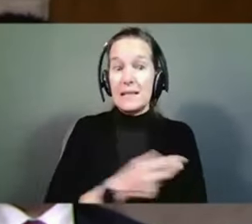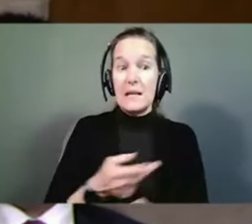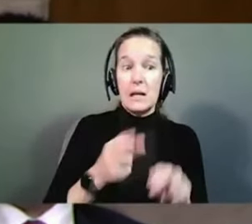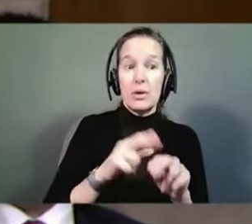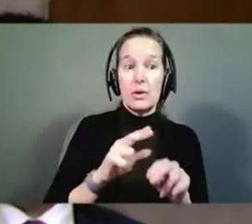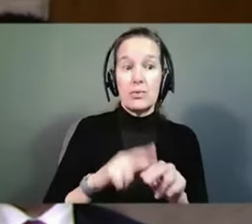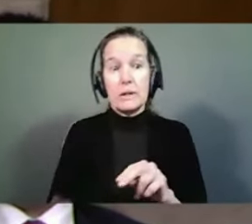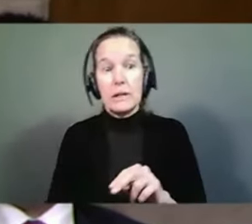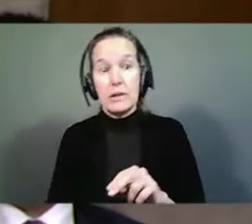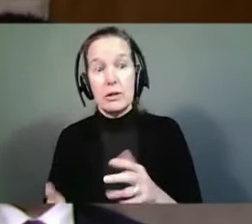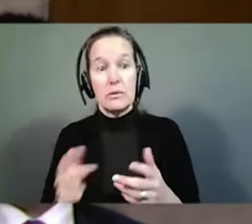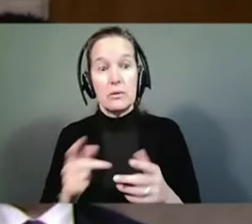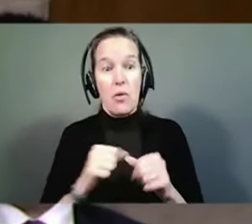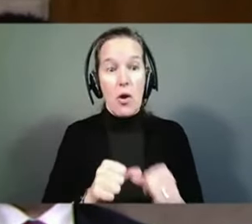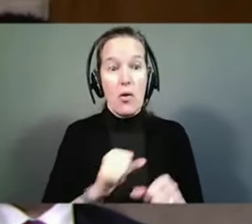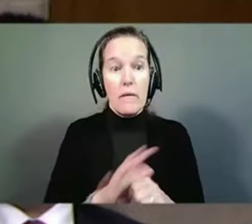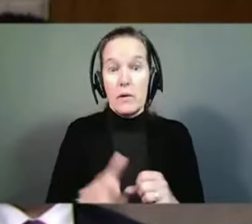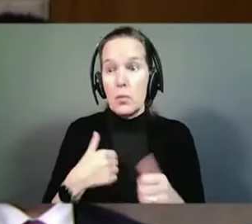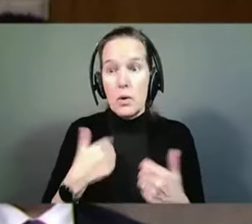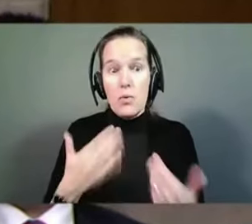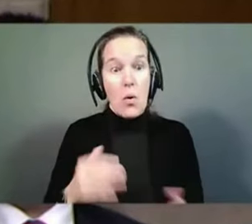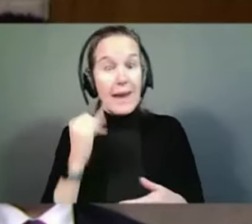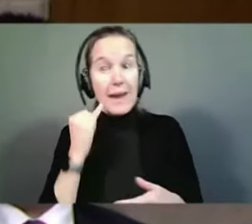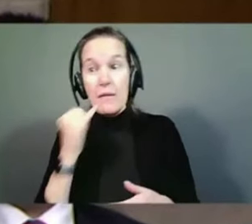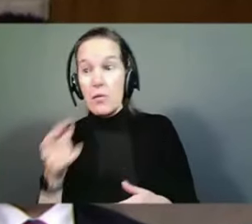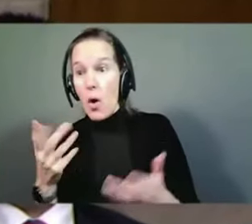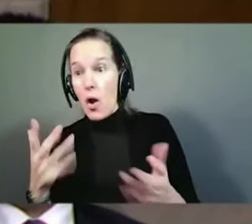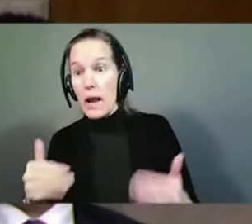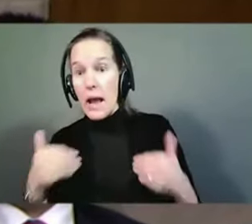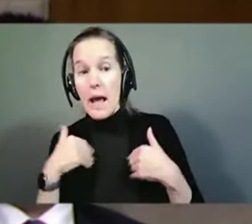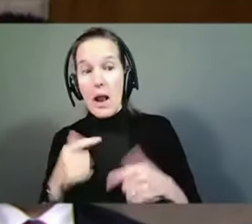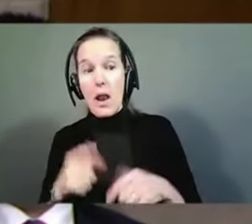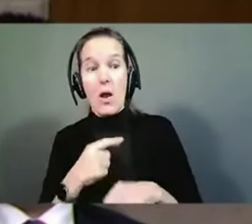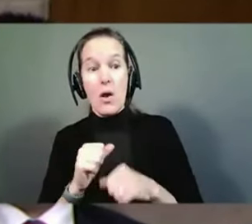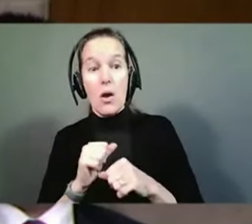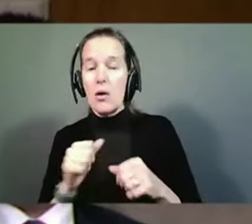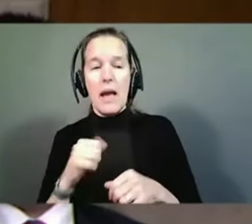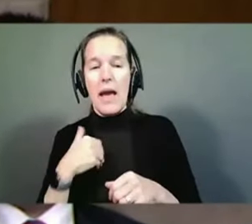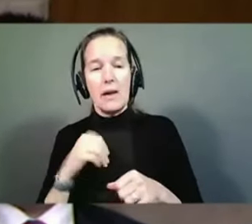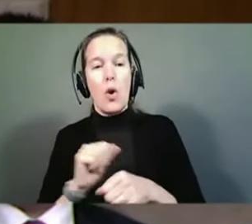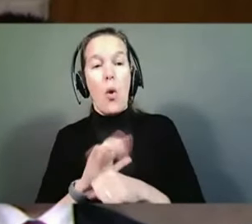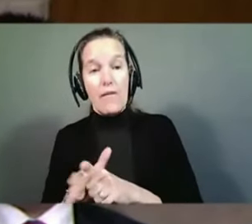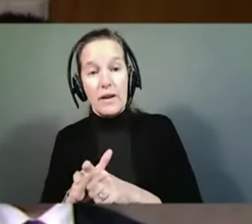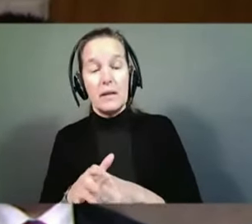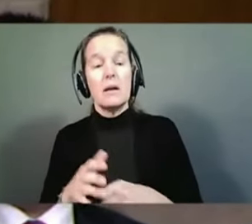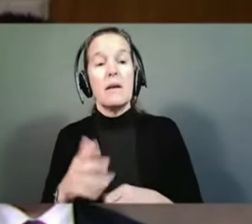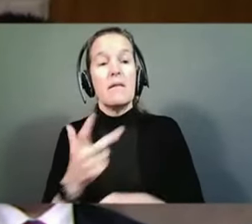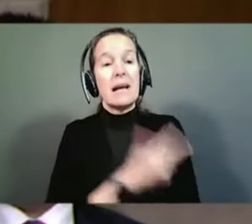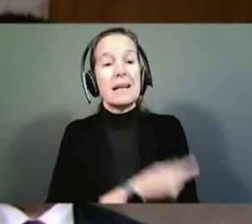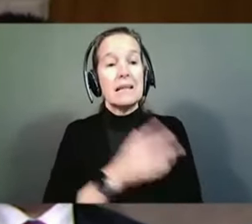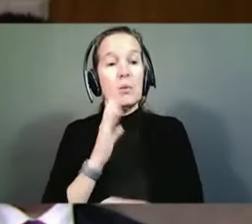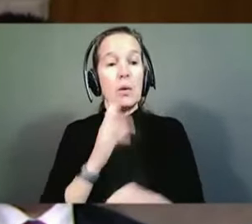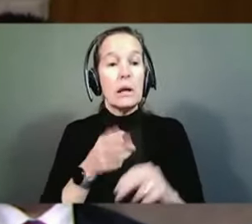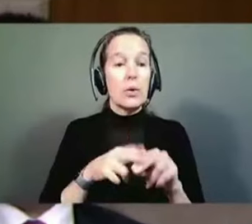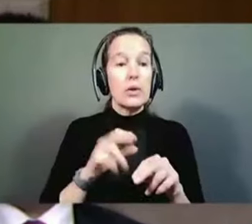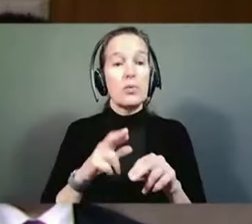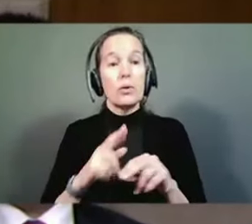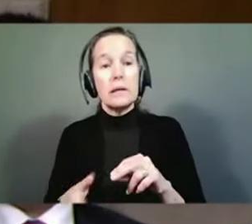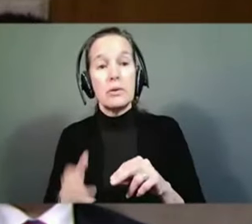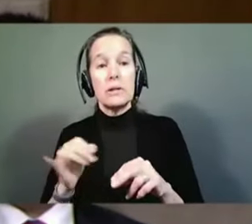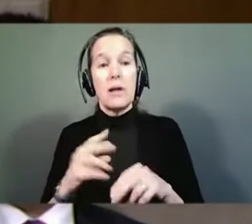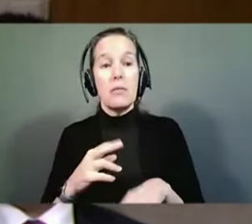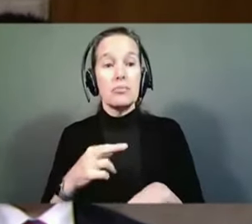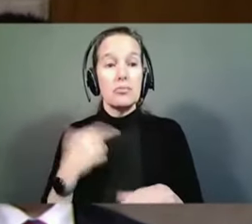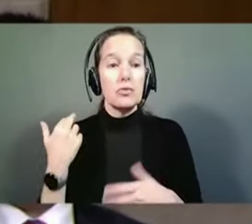already had COVID, does the vaccine increase or decrease your risk of long COVID? You know, we don't know the